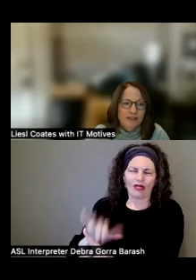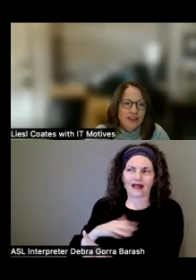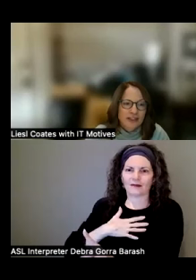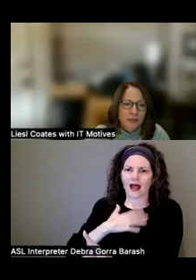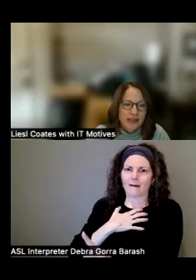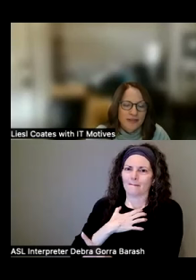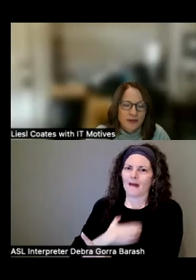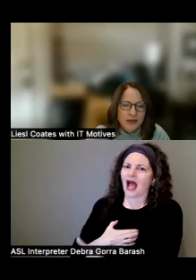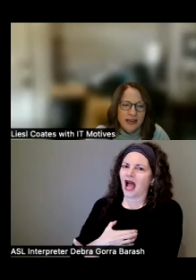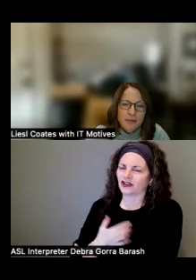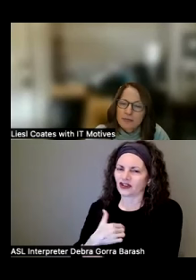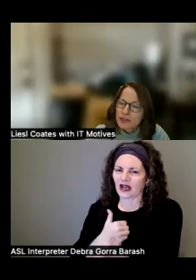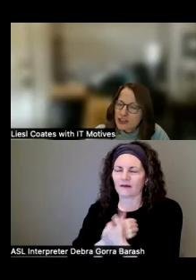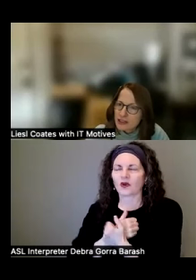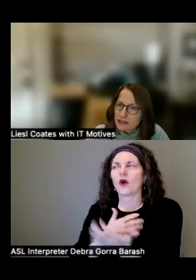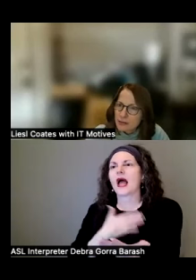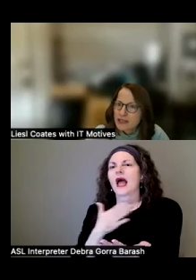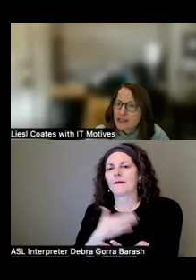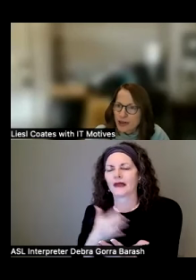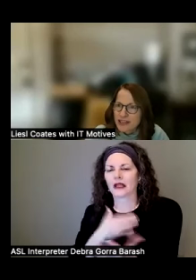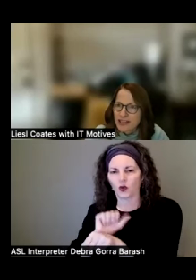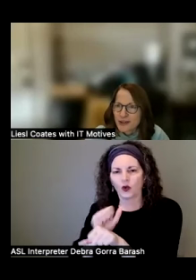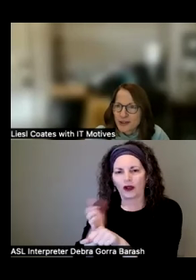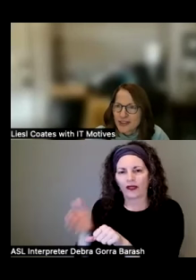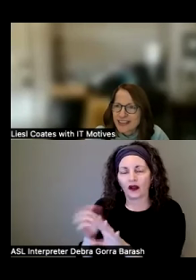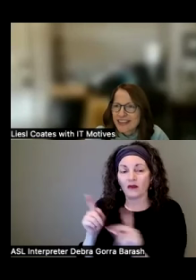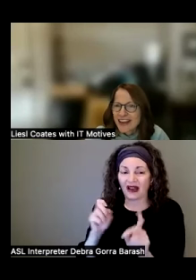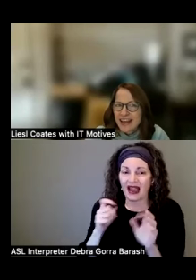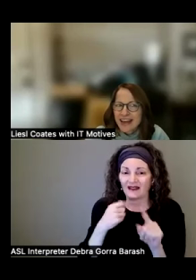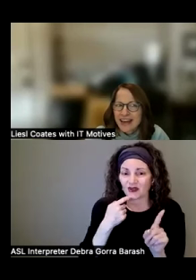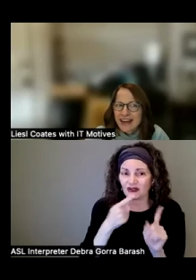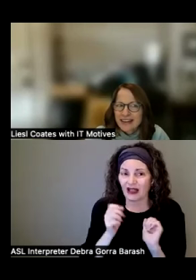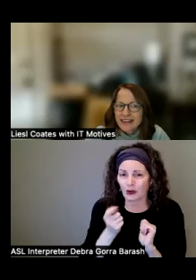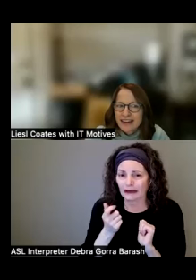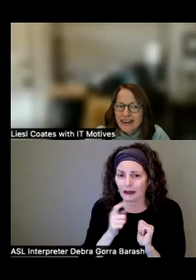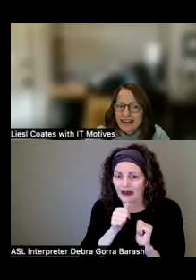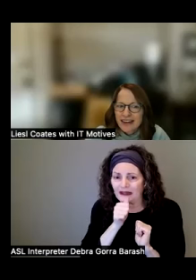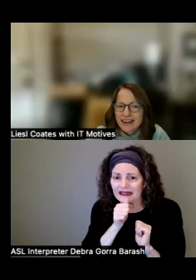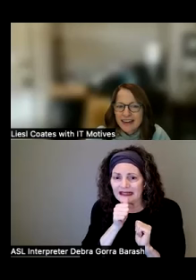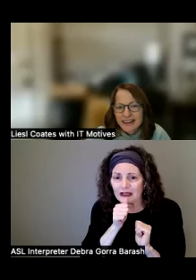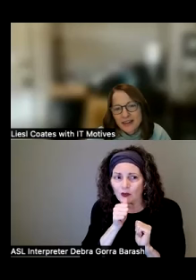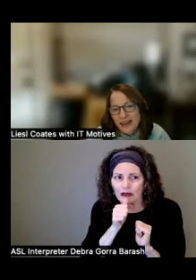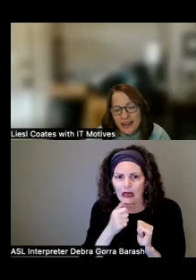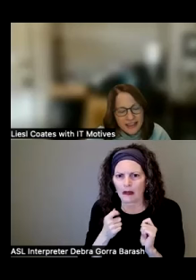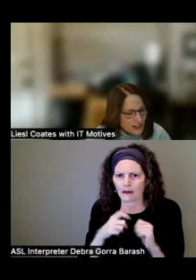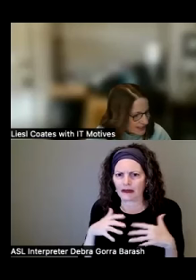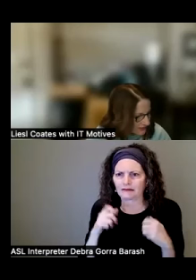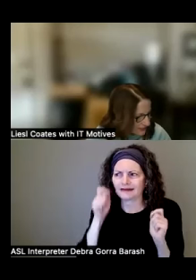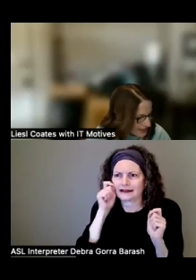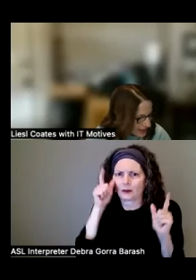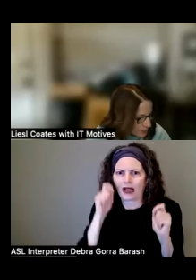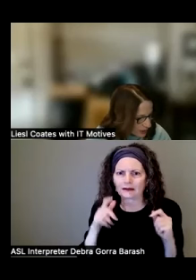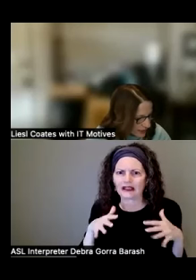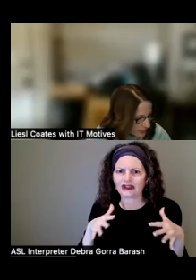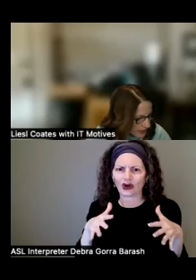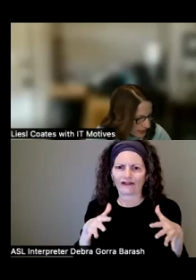little confession to make, everyone. I'm just a little bit surprisingly nervous. And I just